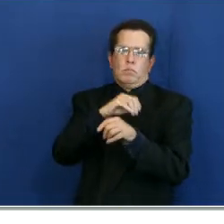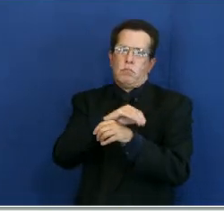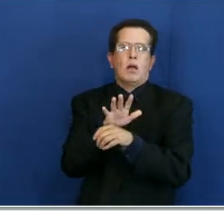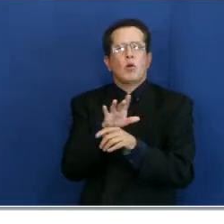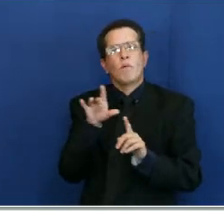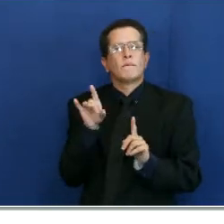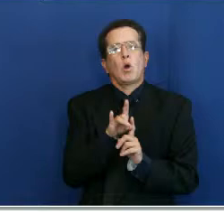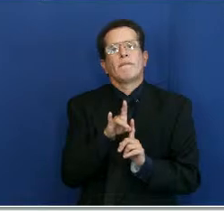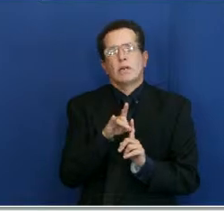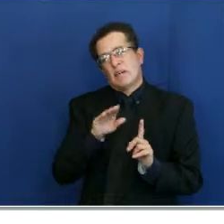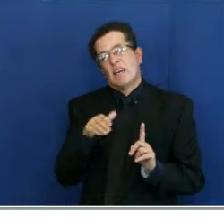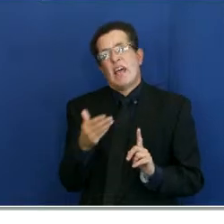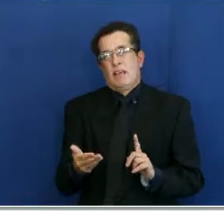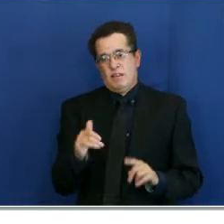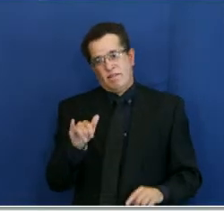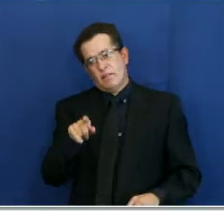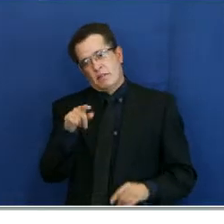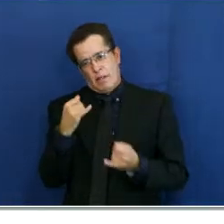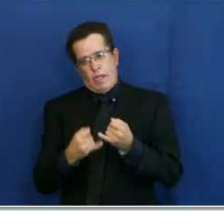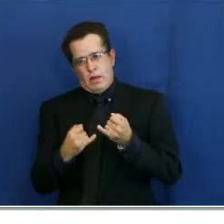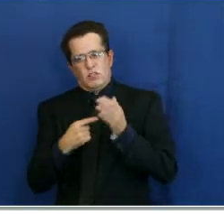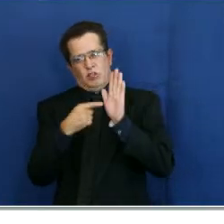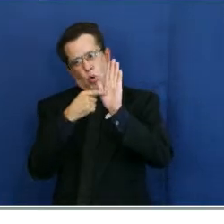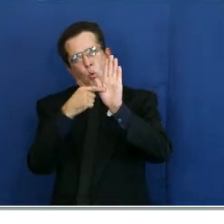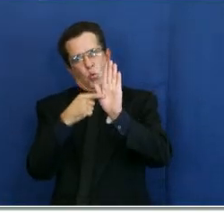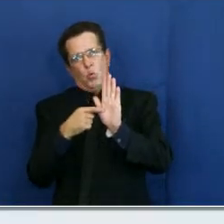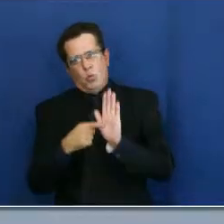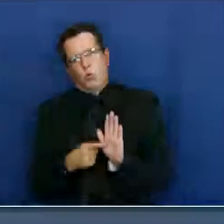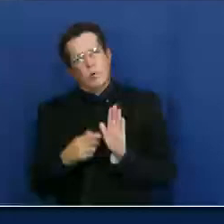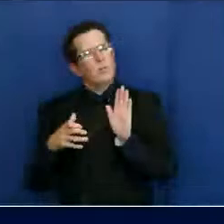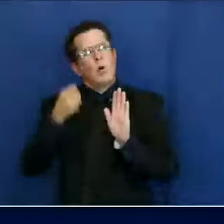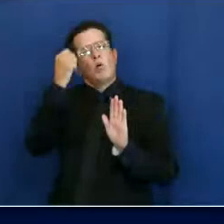last item on this